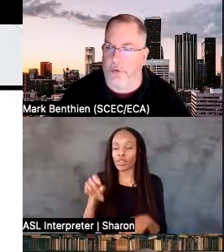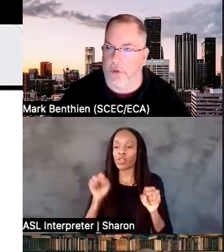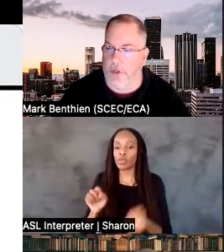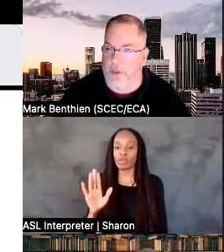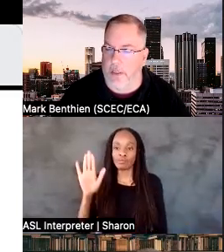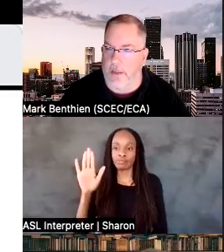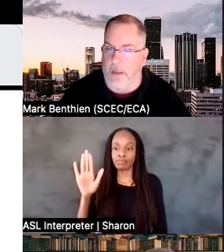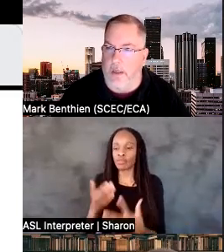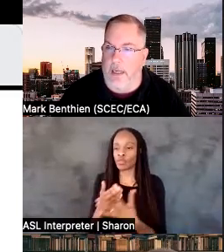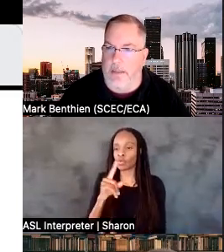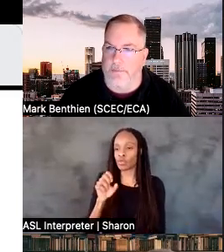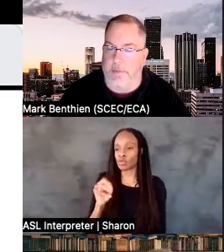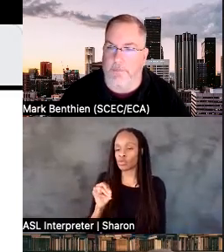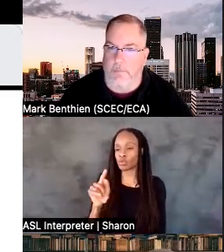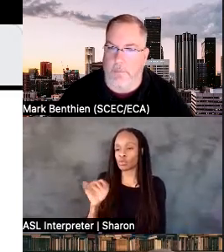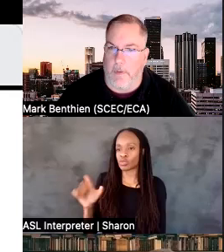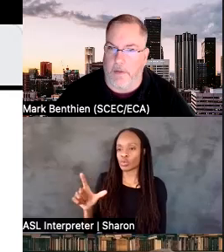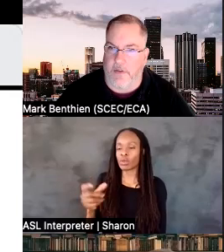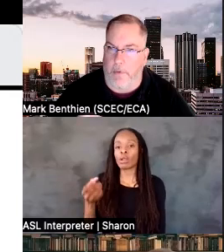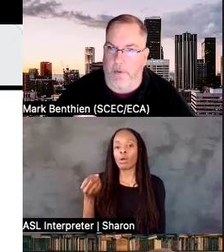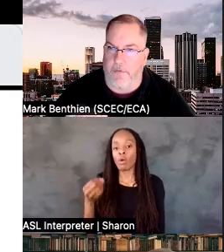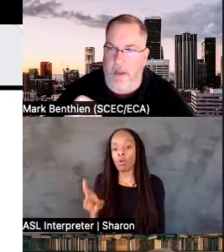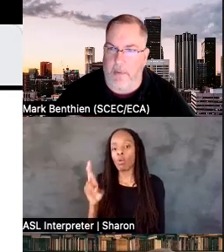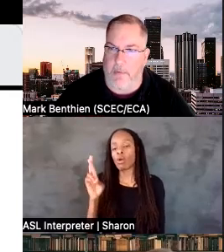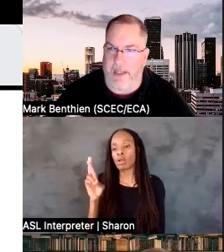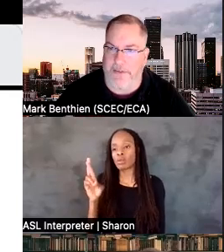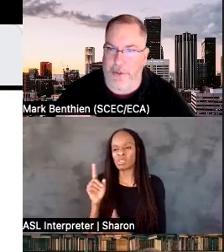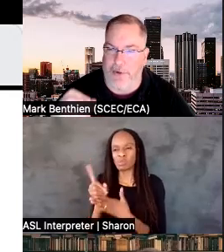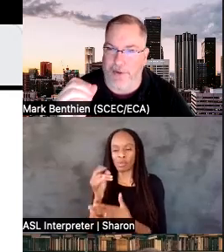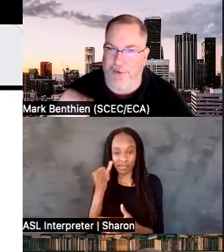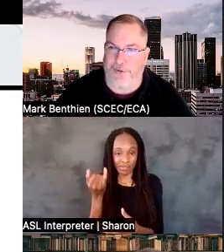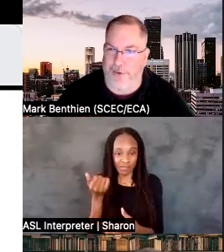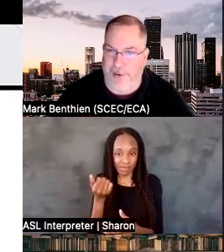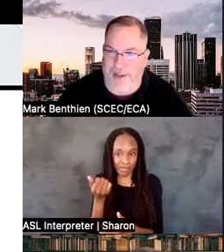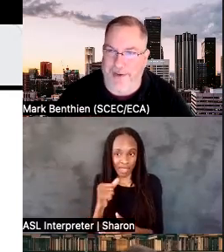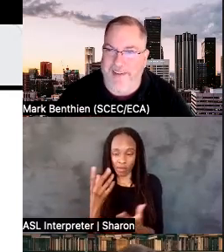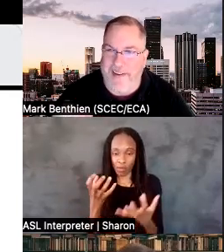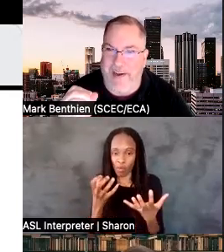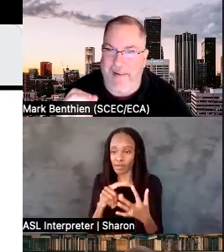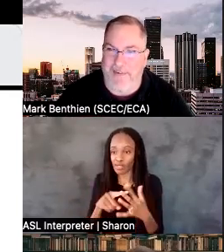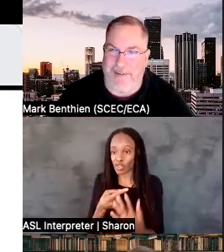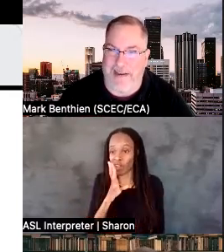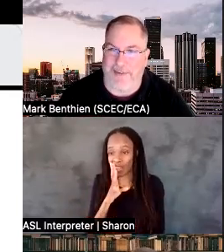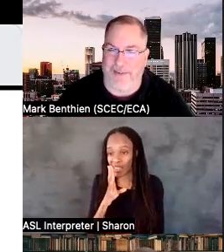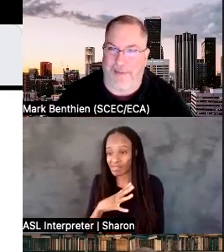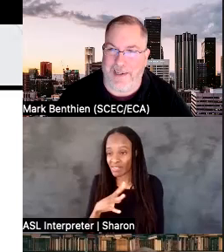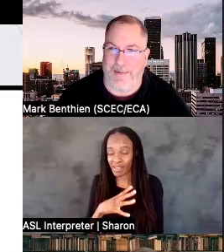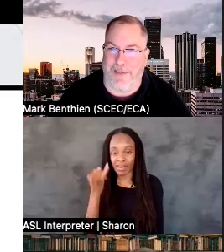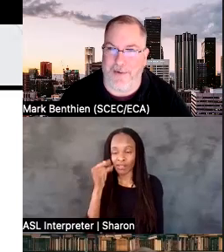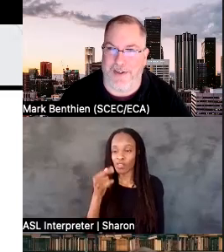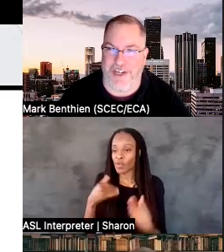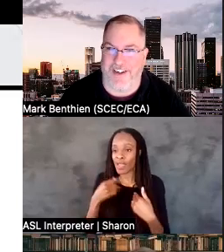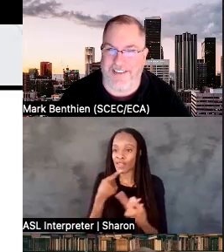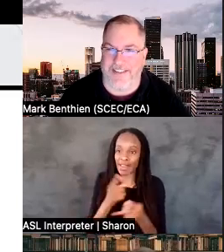Zoom tool, or you can, I'll just give a moment if anybody would like to just start speaking, if you have an announcement or something